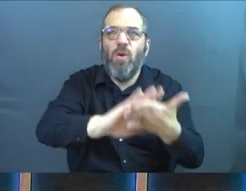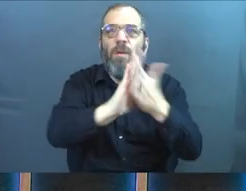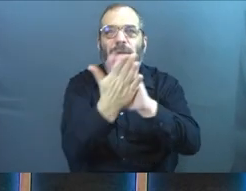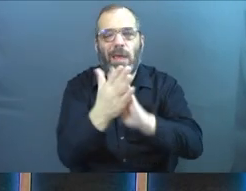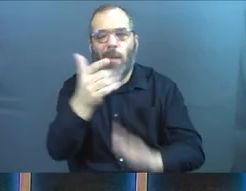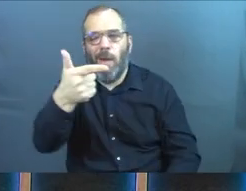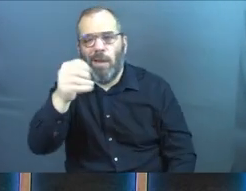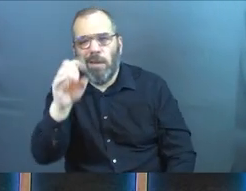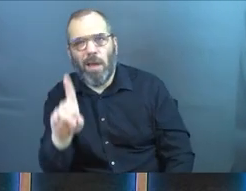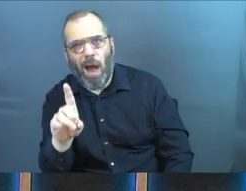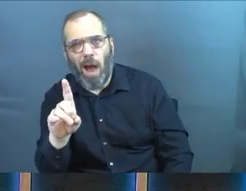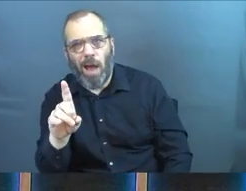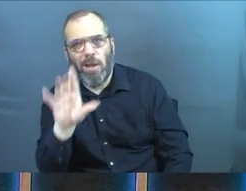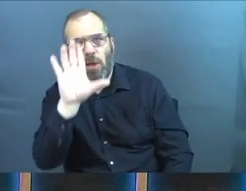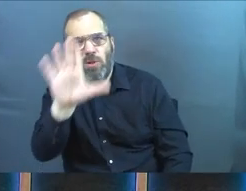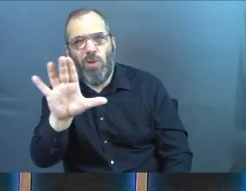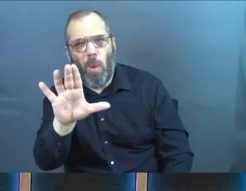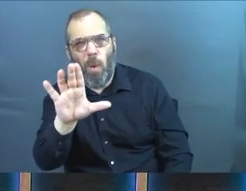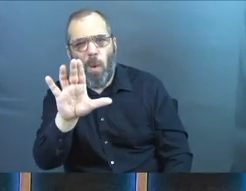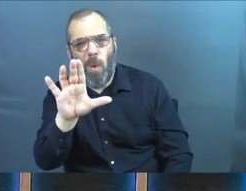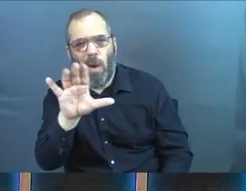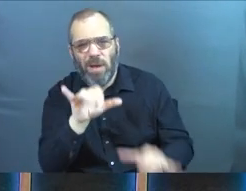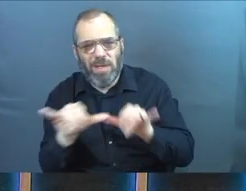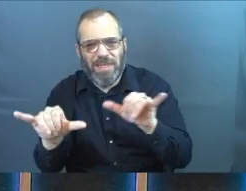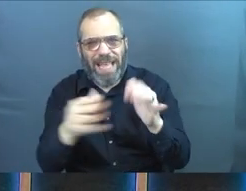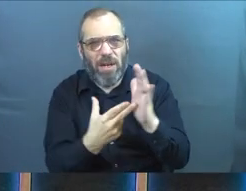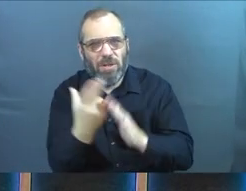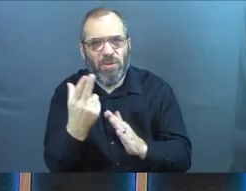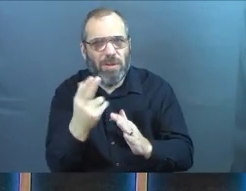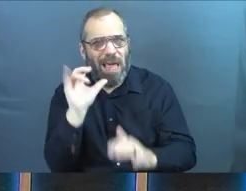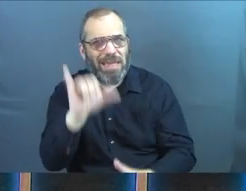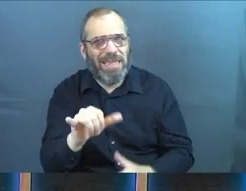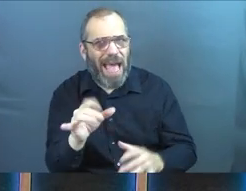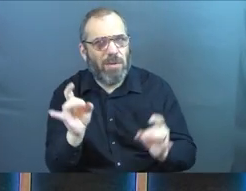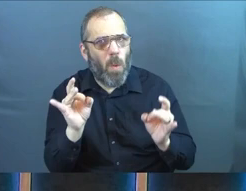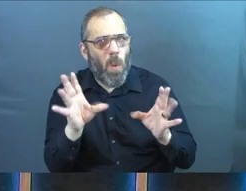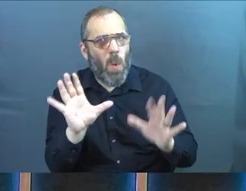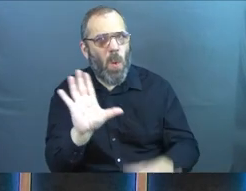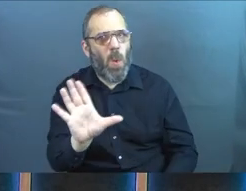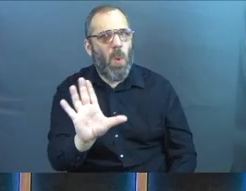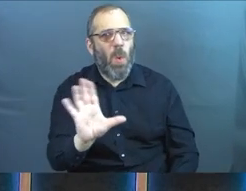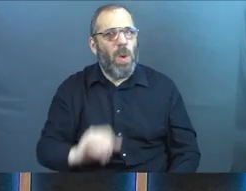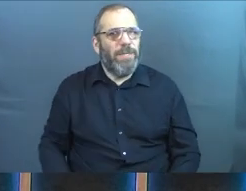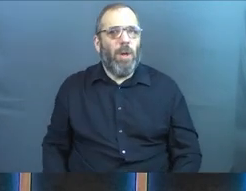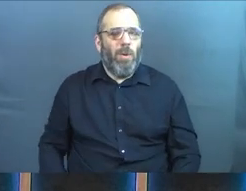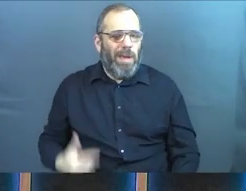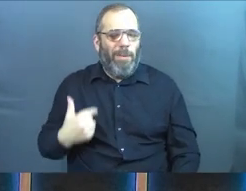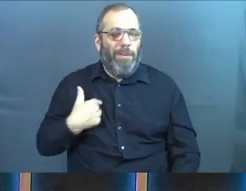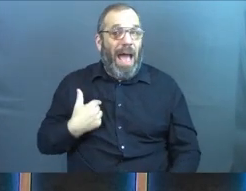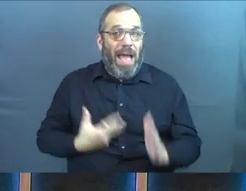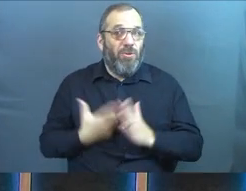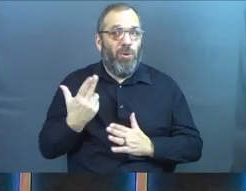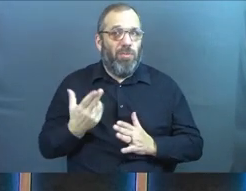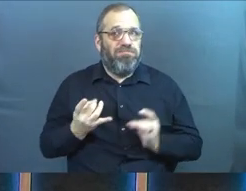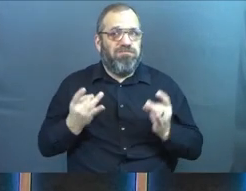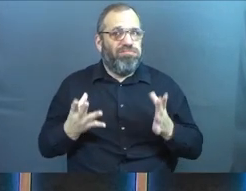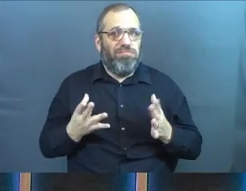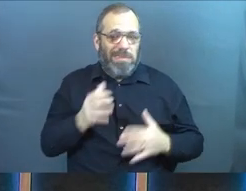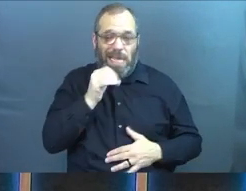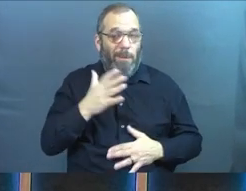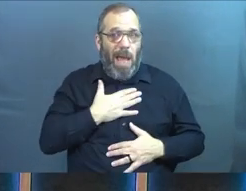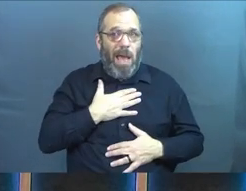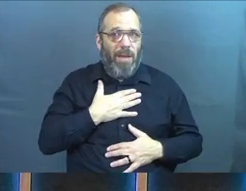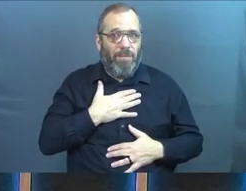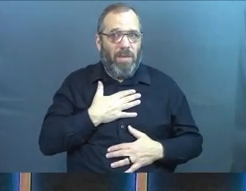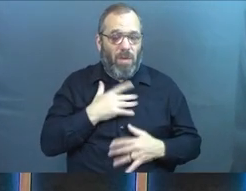You've become your own standard of truth, which is a very scary place to be. I don't want to be my standard of truth.